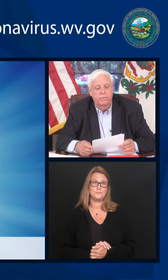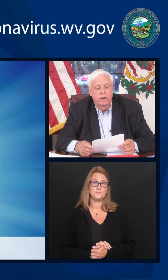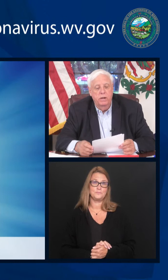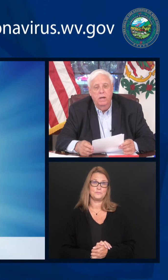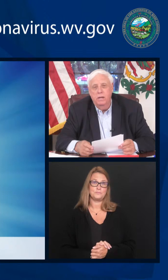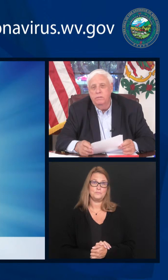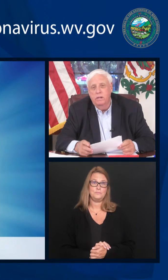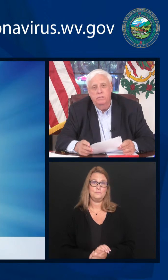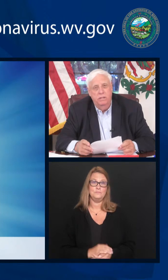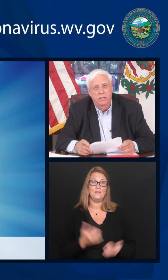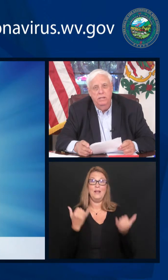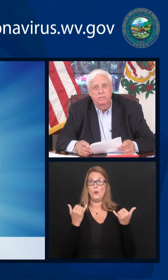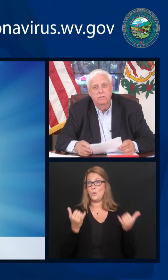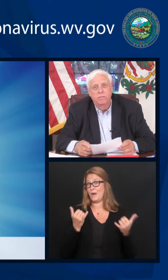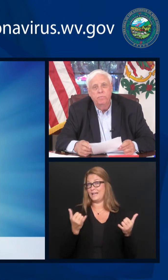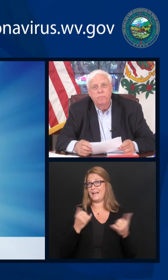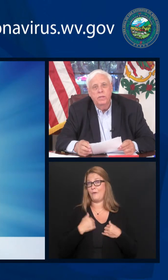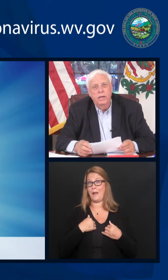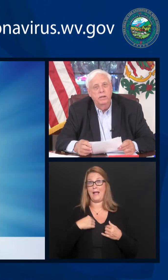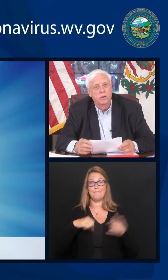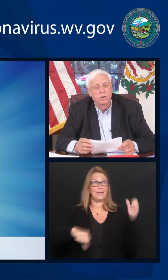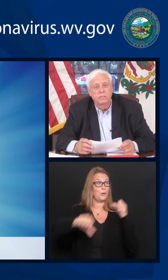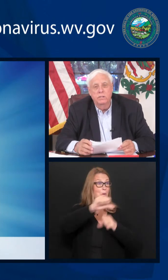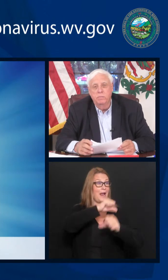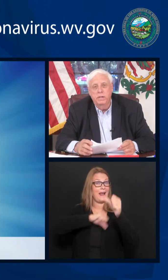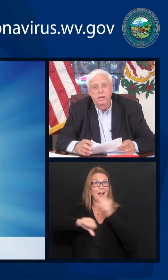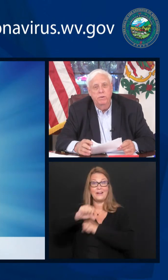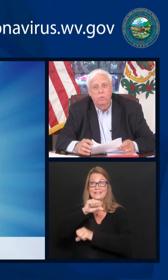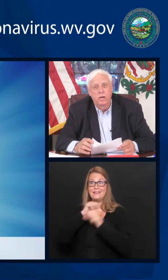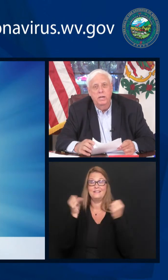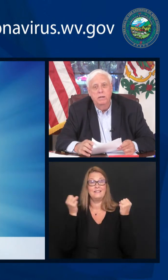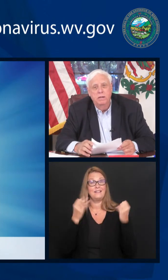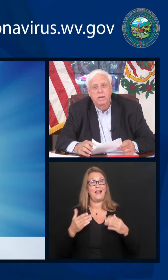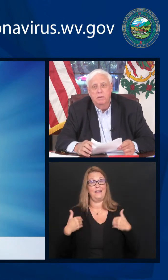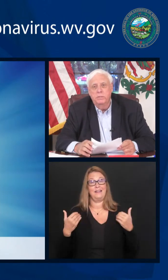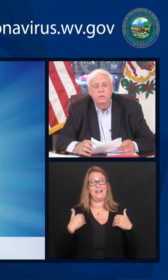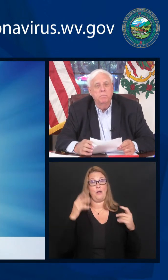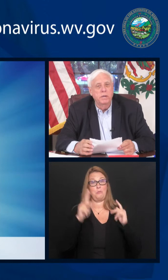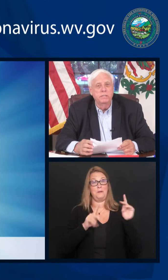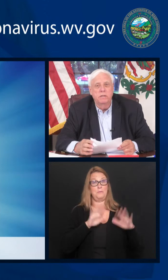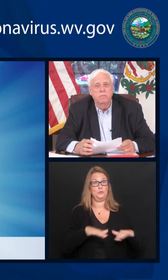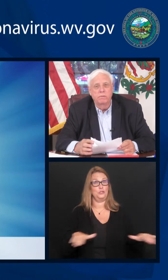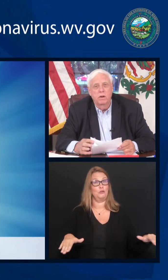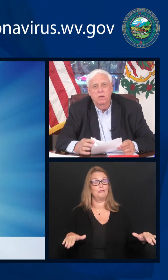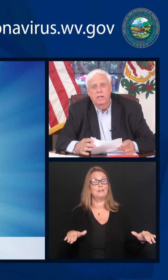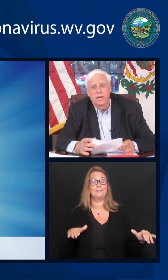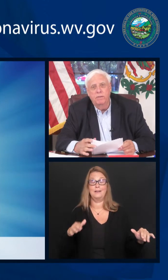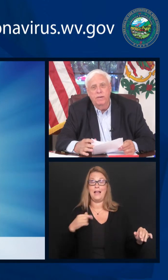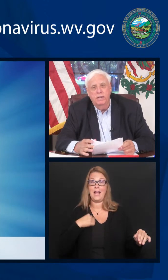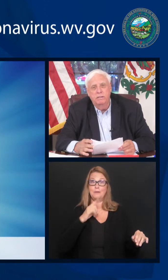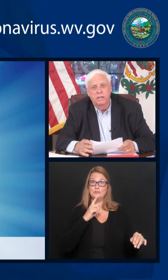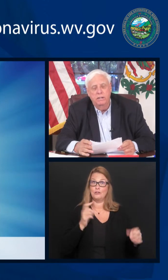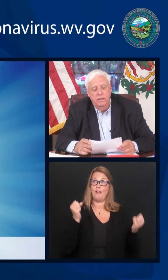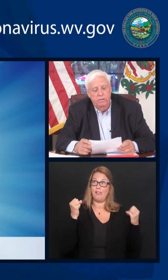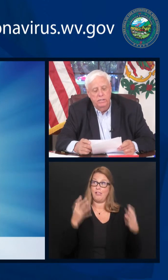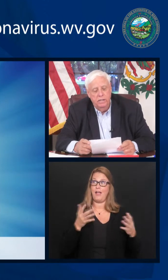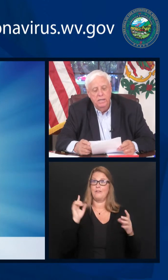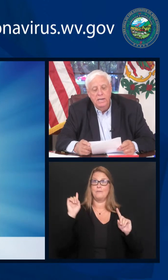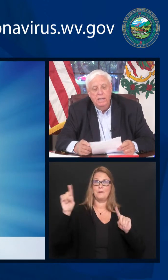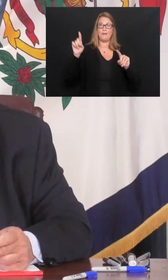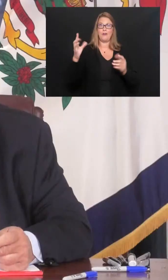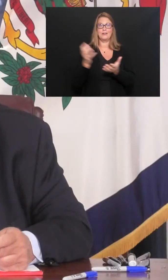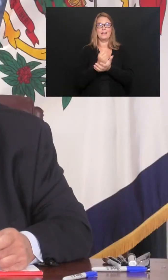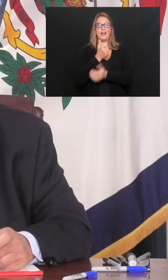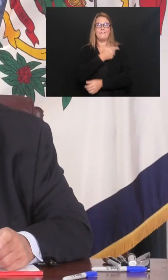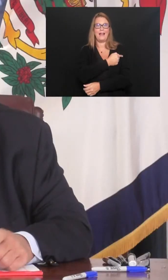be in front of lots and lots of kids and encouraging them in every way. I'm sure a bunch of them have gone and gotten vaccinated and everything.